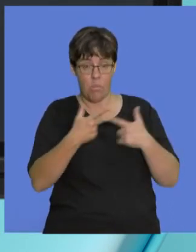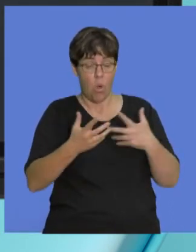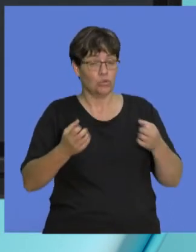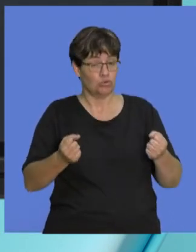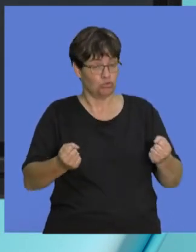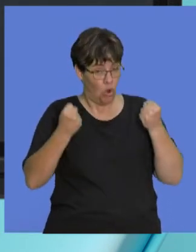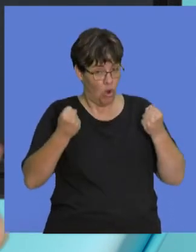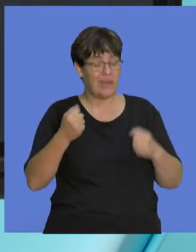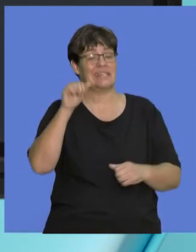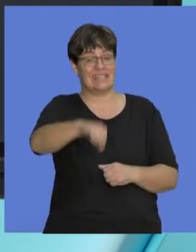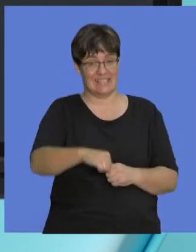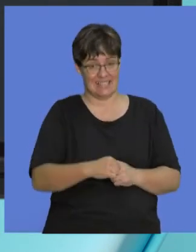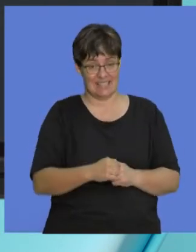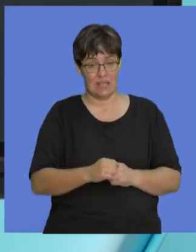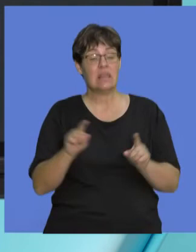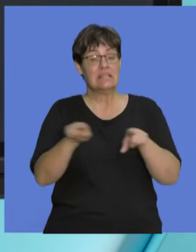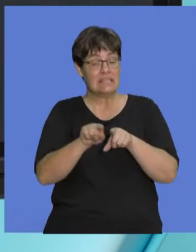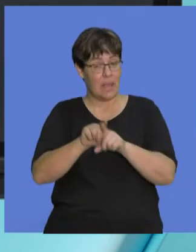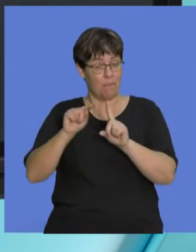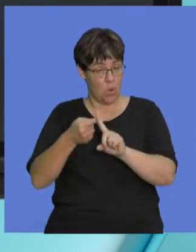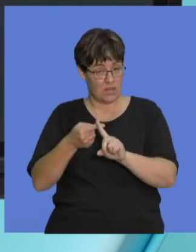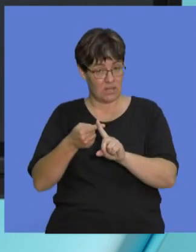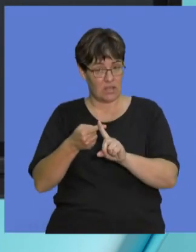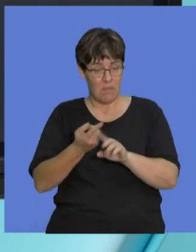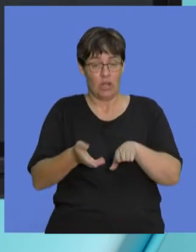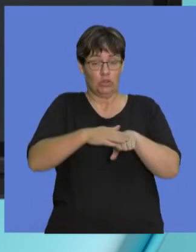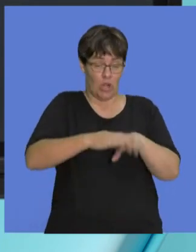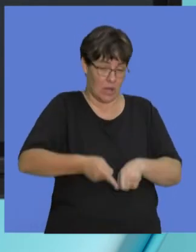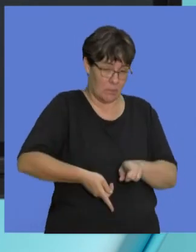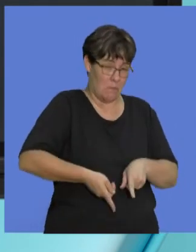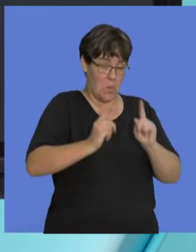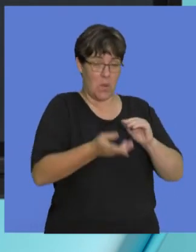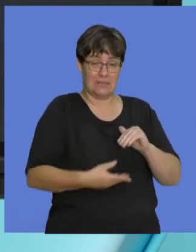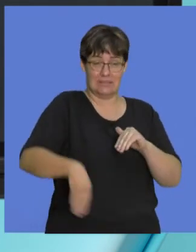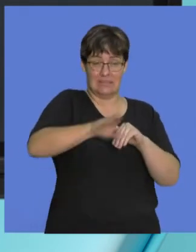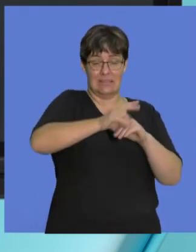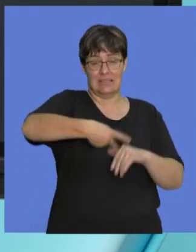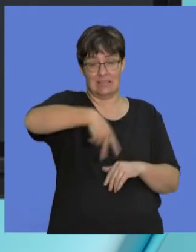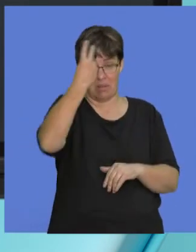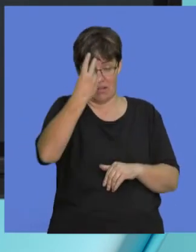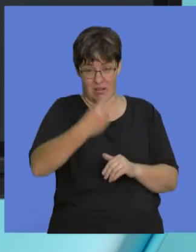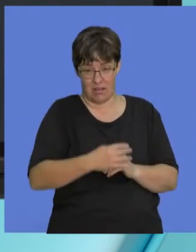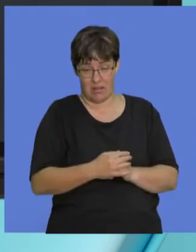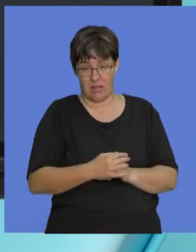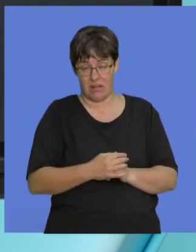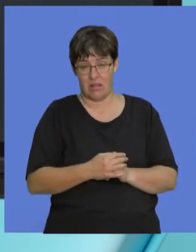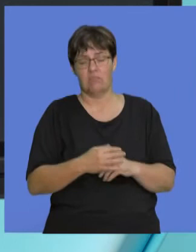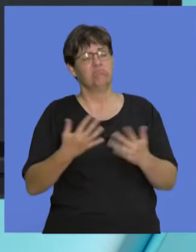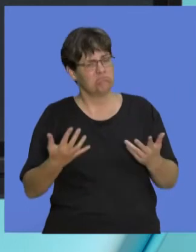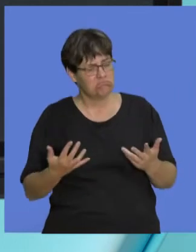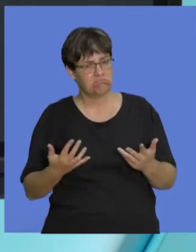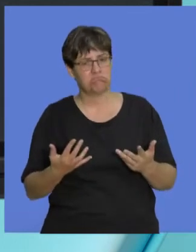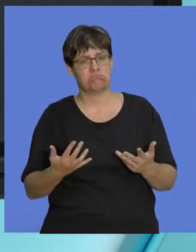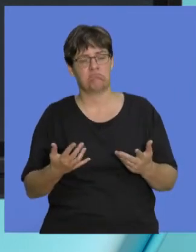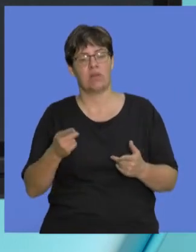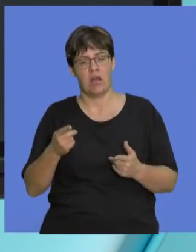stronger? Definitely does. So at the same point, using a bigger charge, we actually have a